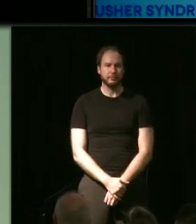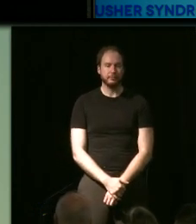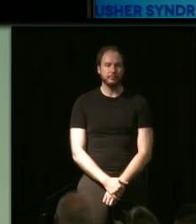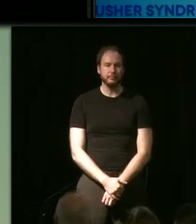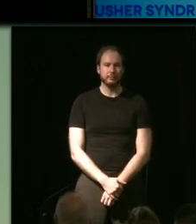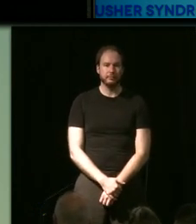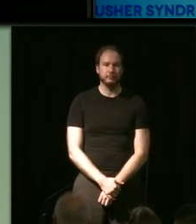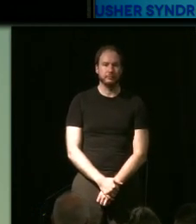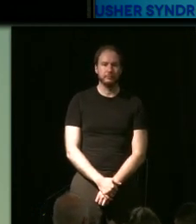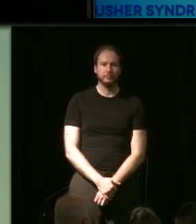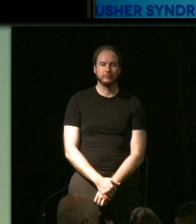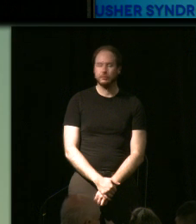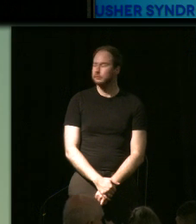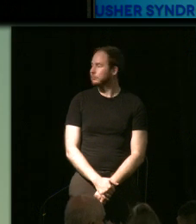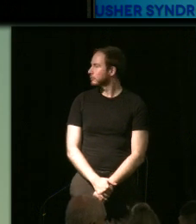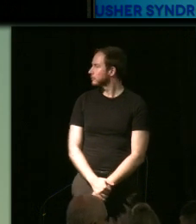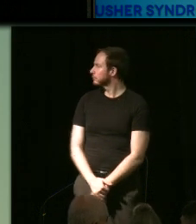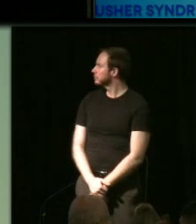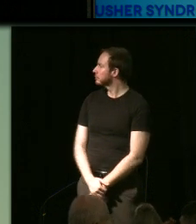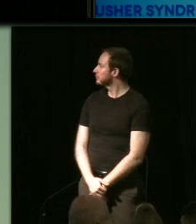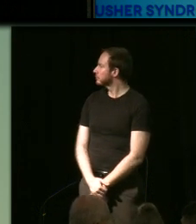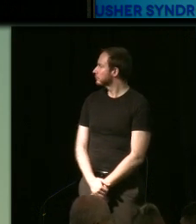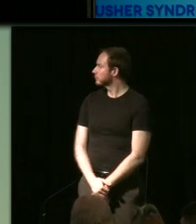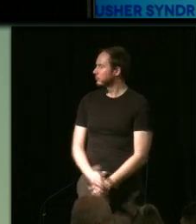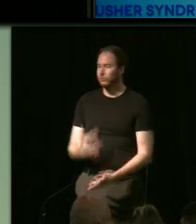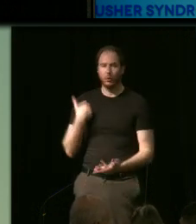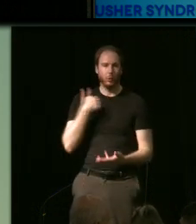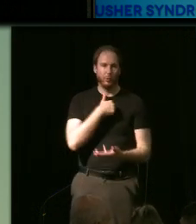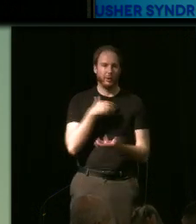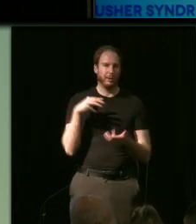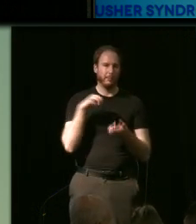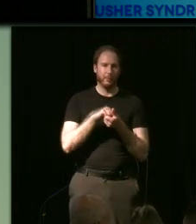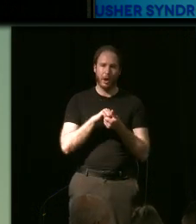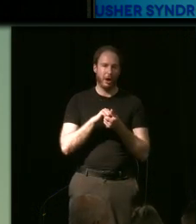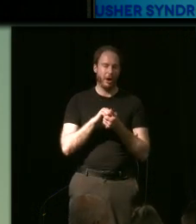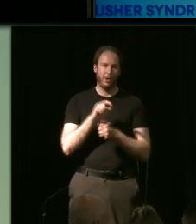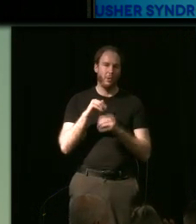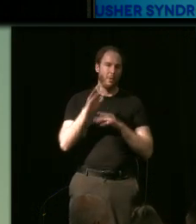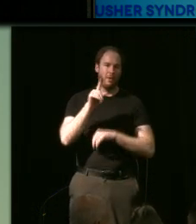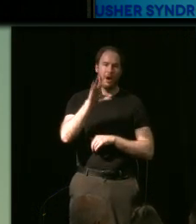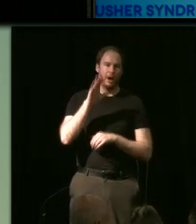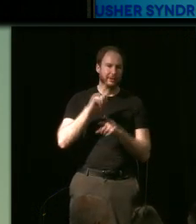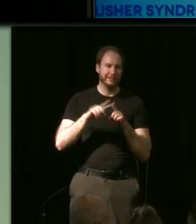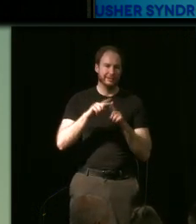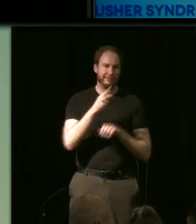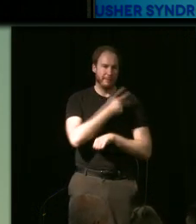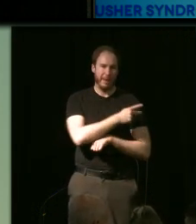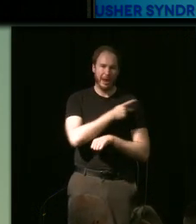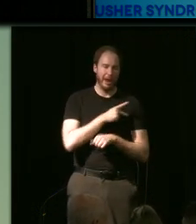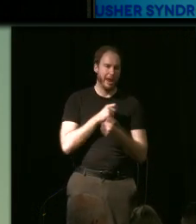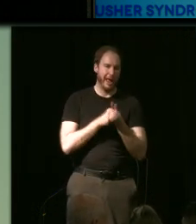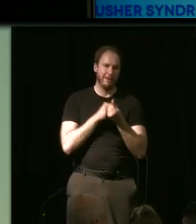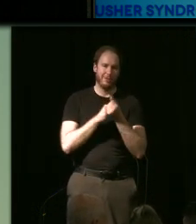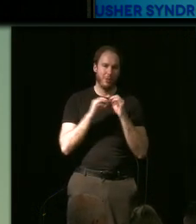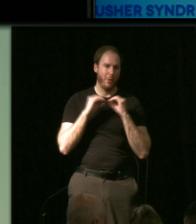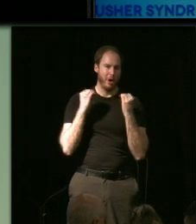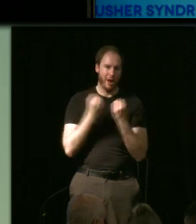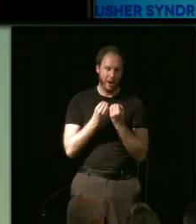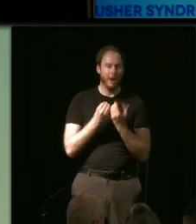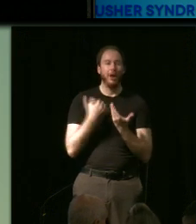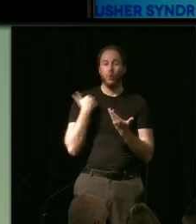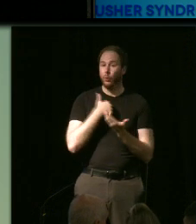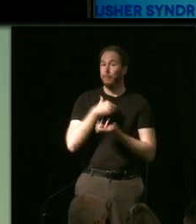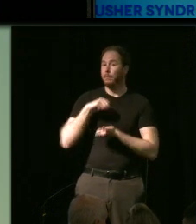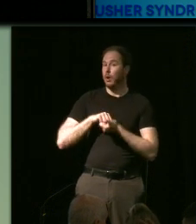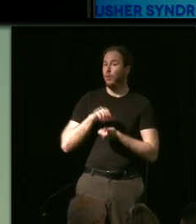This is sort of broadly, we partner with over 100 different patient advocacy organizations. And within that, we do